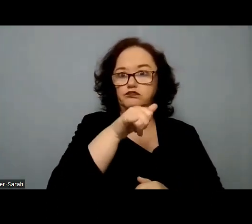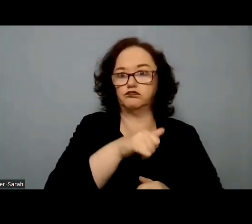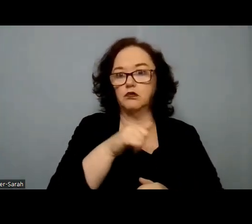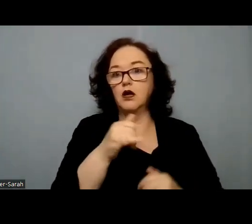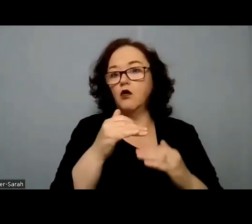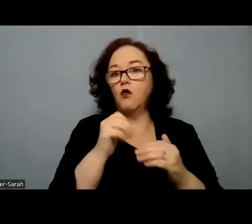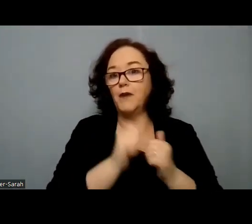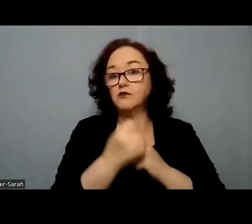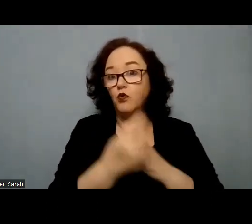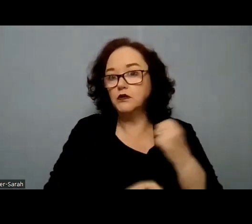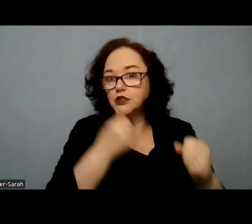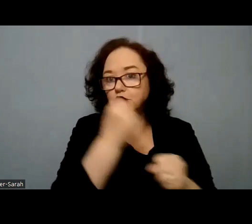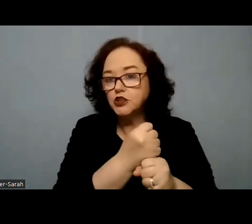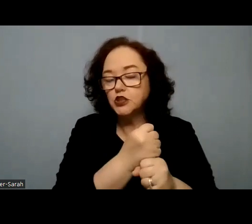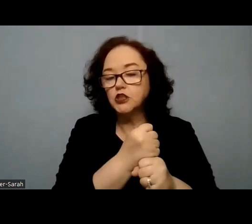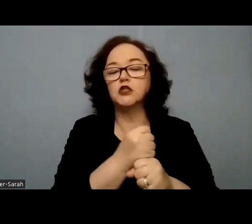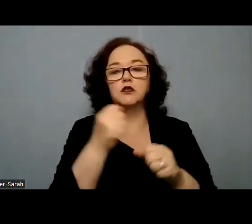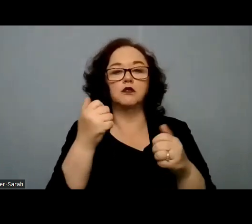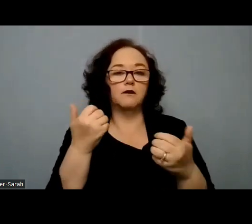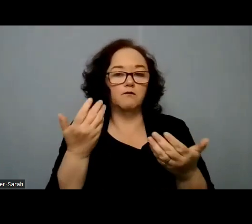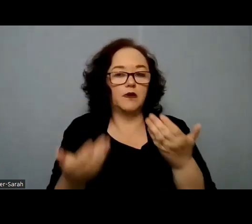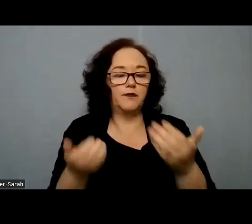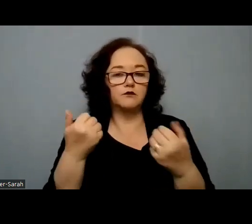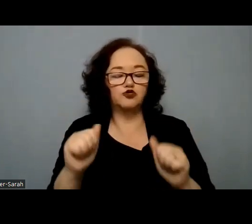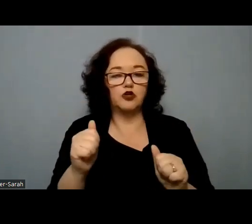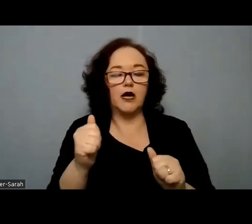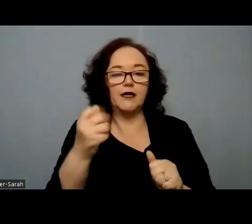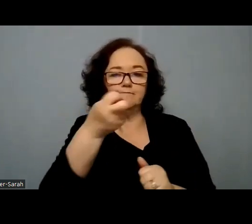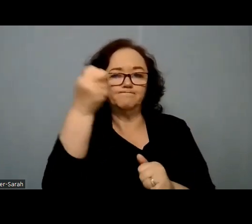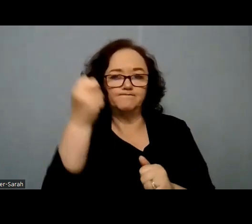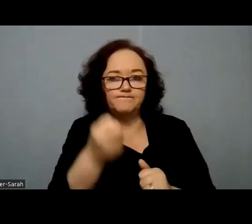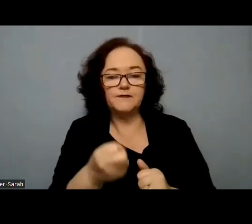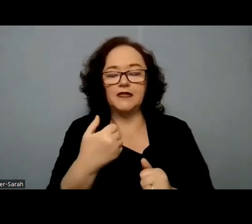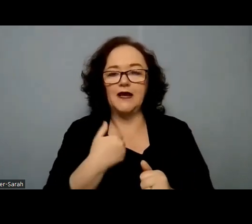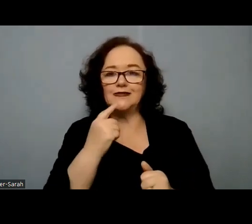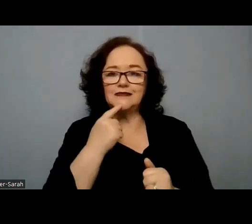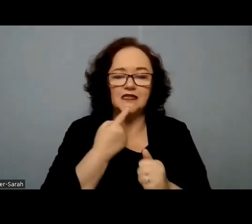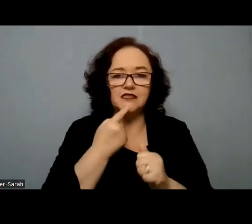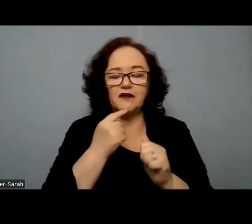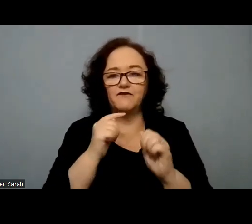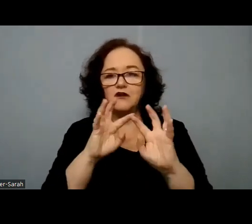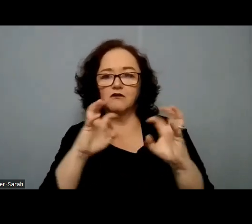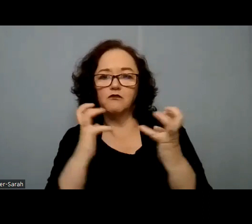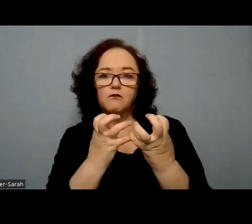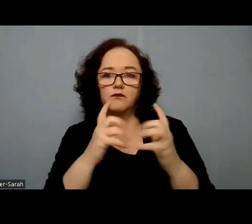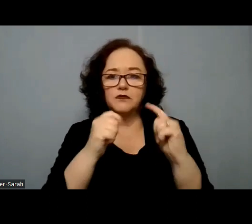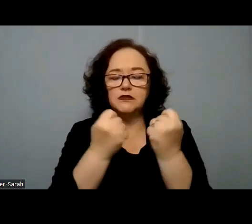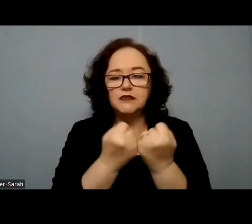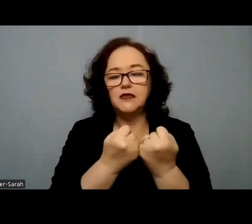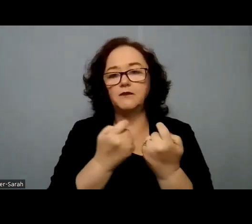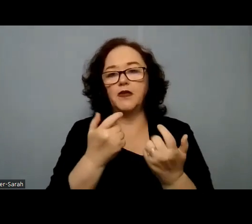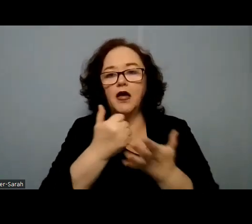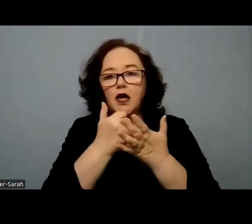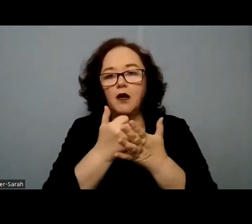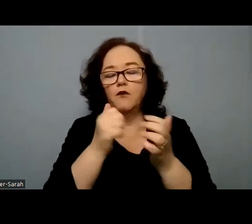hospitals, to bring them down to have an intensive wraparound team that allows for a community transition for